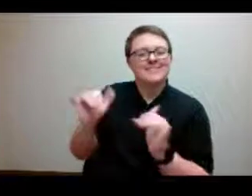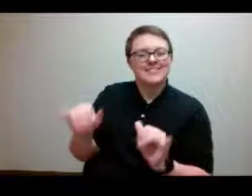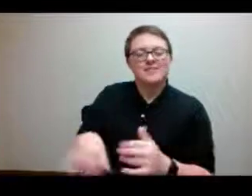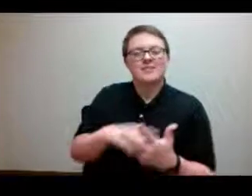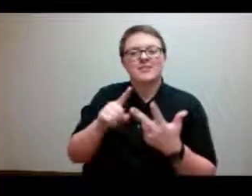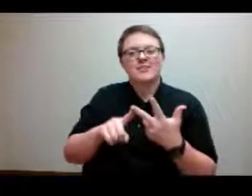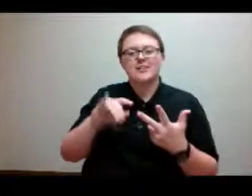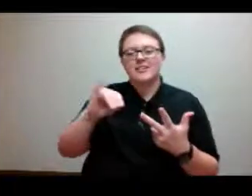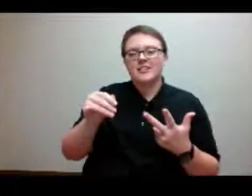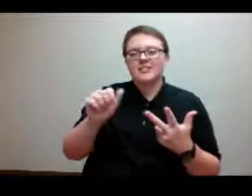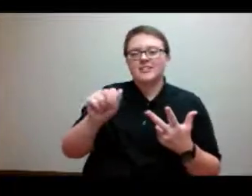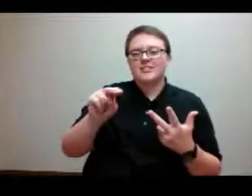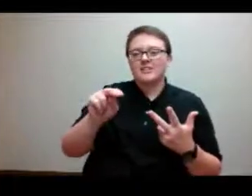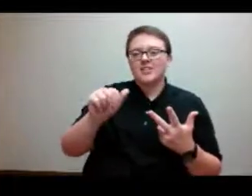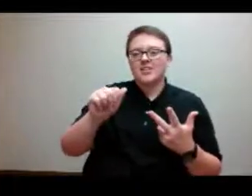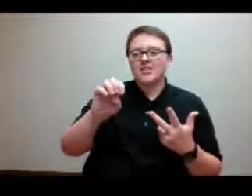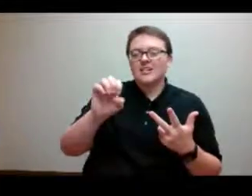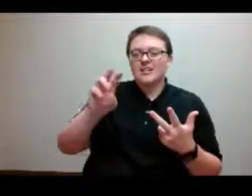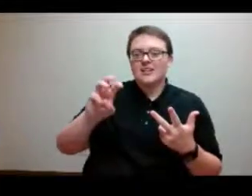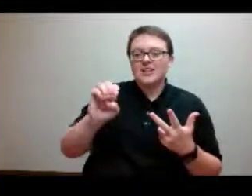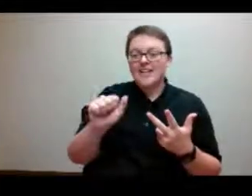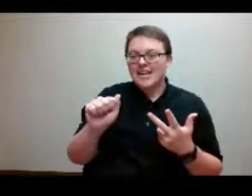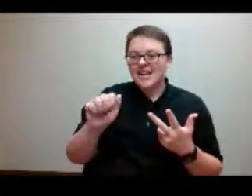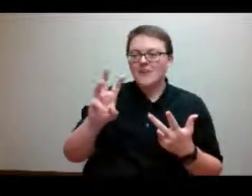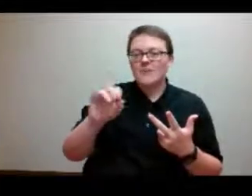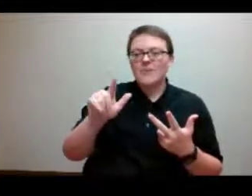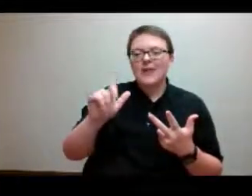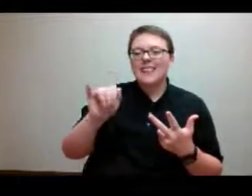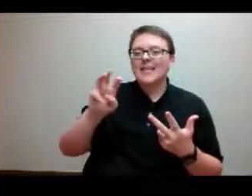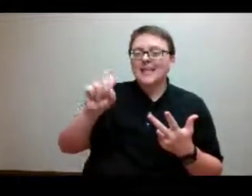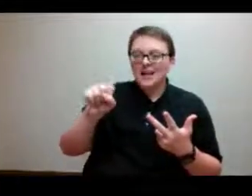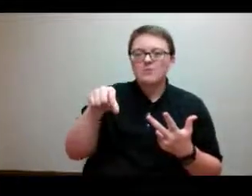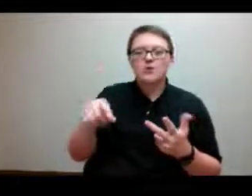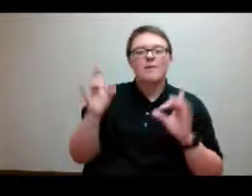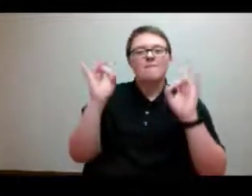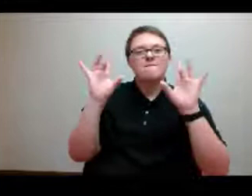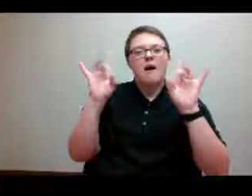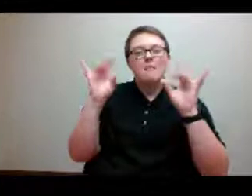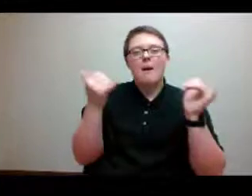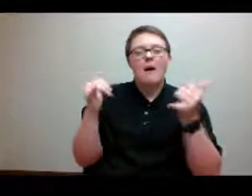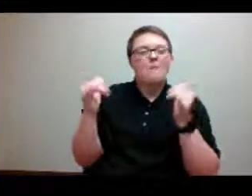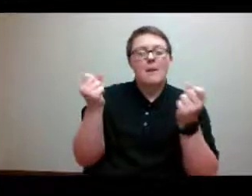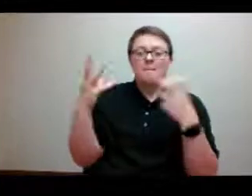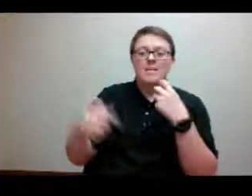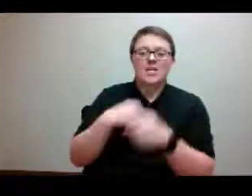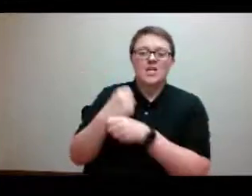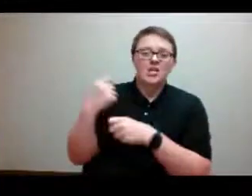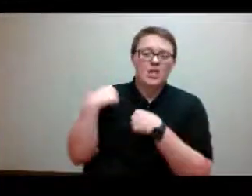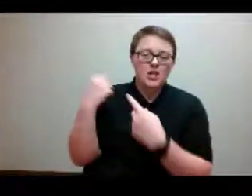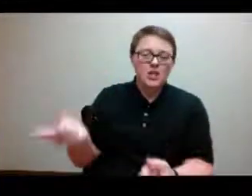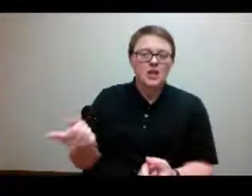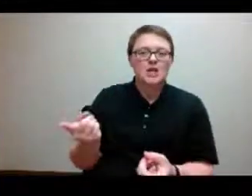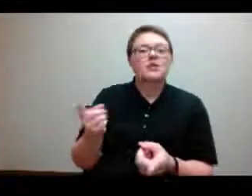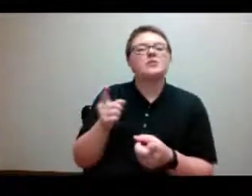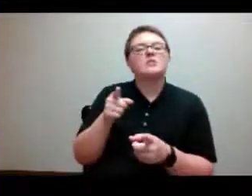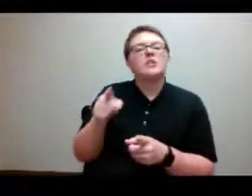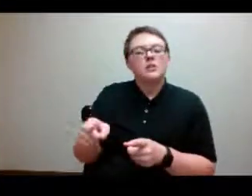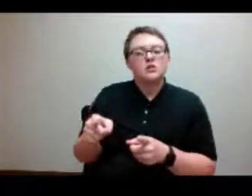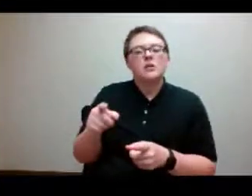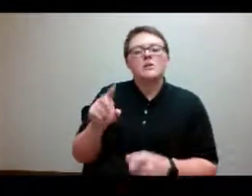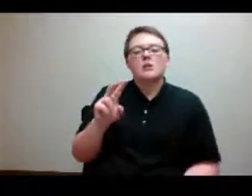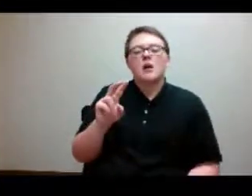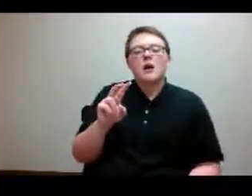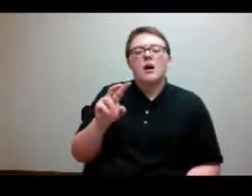many years, despite being only 5'4". Janaea is helping us out in dual credit. She's our newest dual credit coordinator.